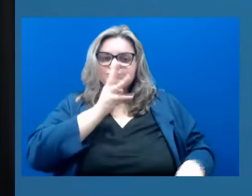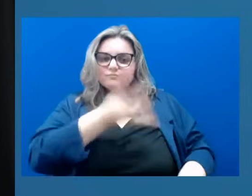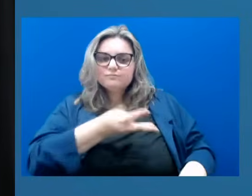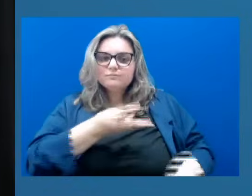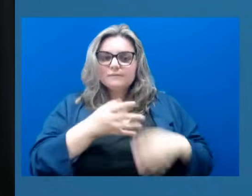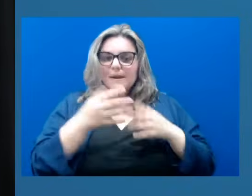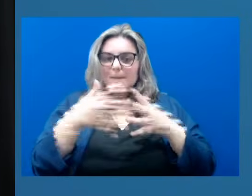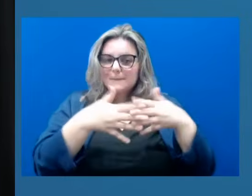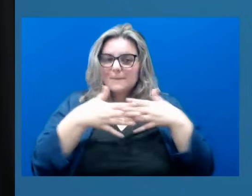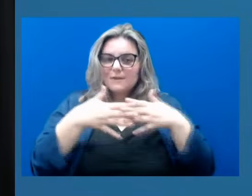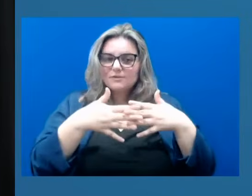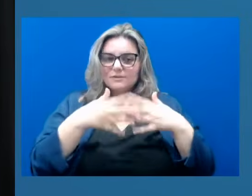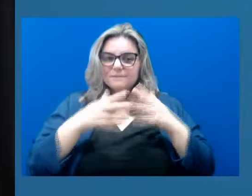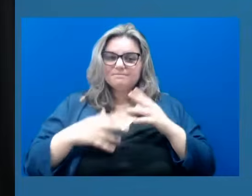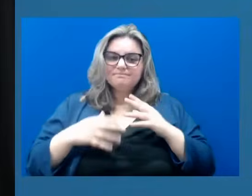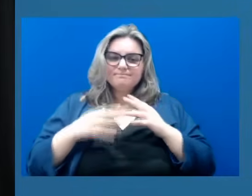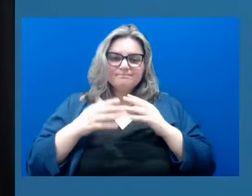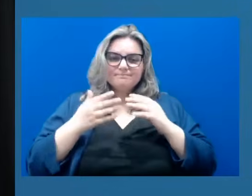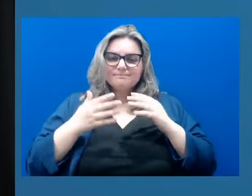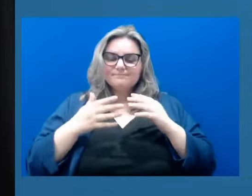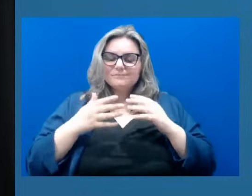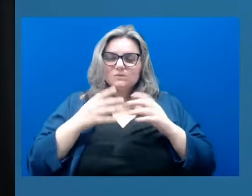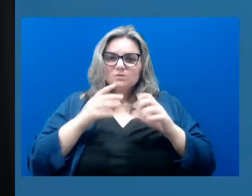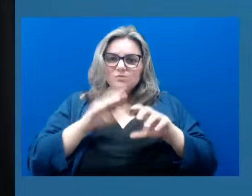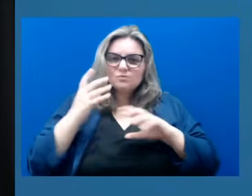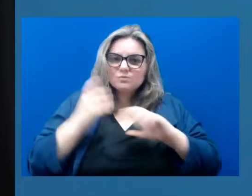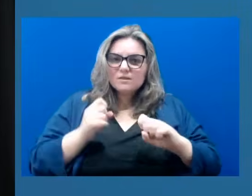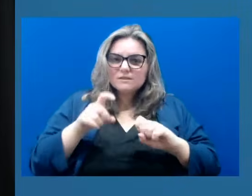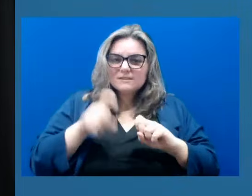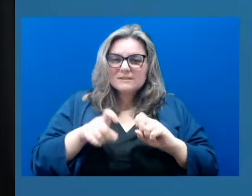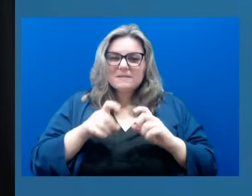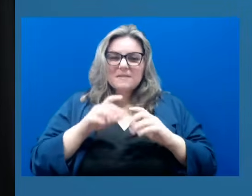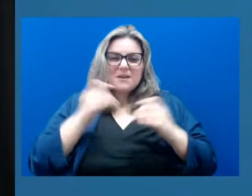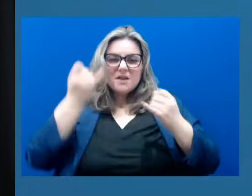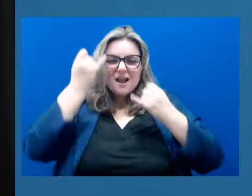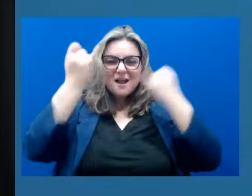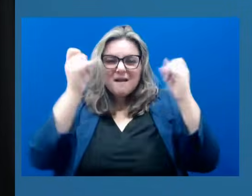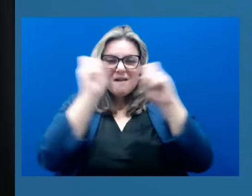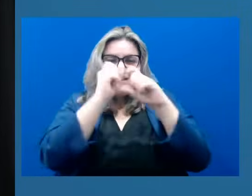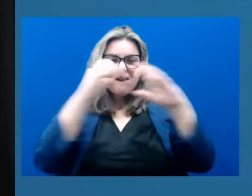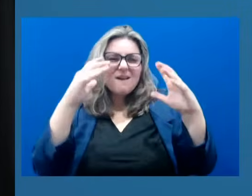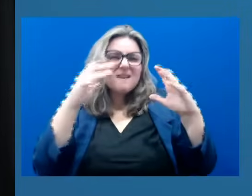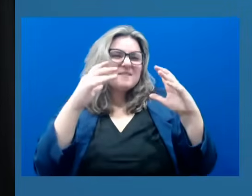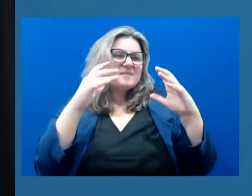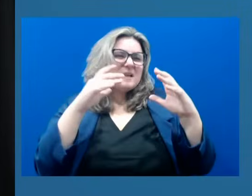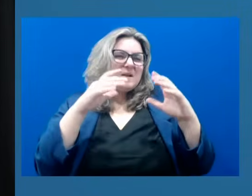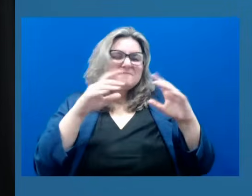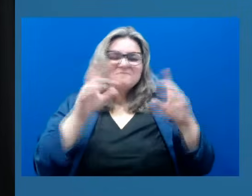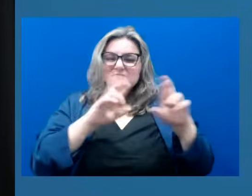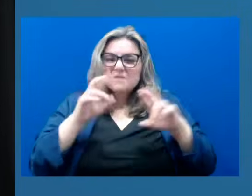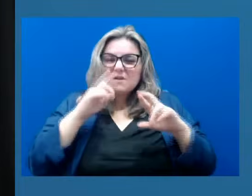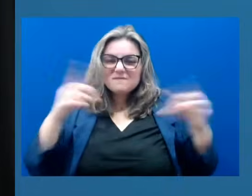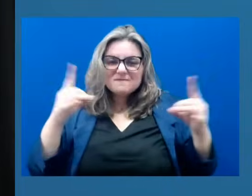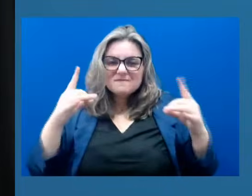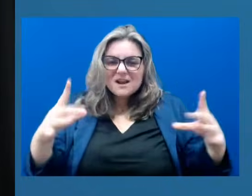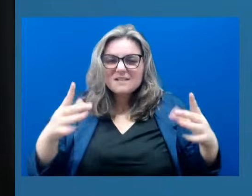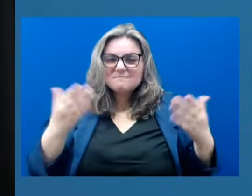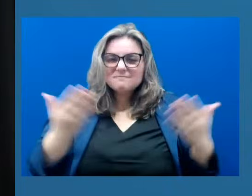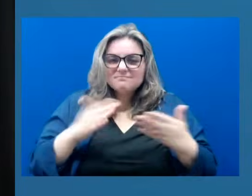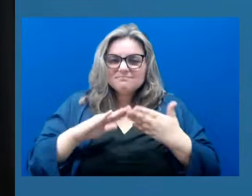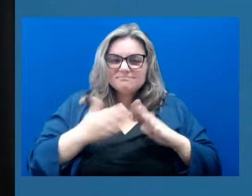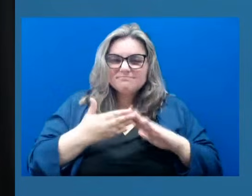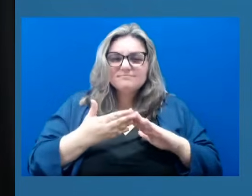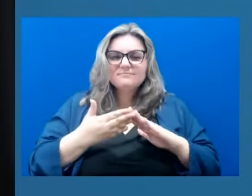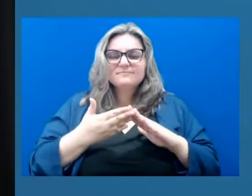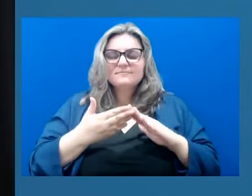in ideology. They wrap themselves in rhetoric. They're prepared to do violence on the streets of the city as opposed to help